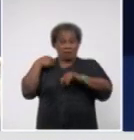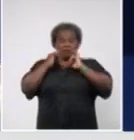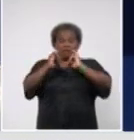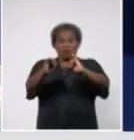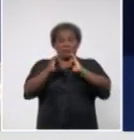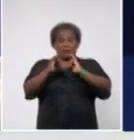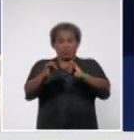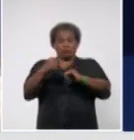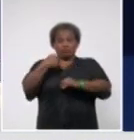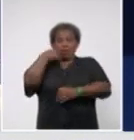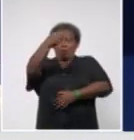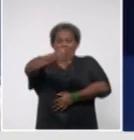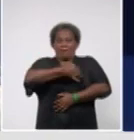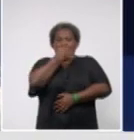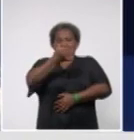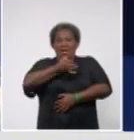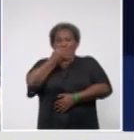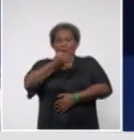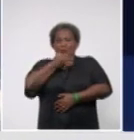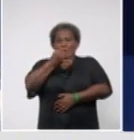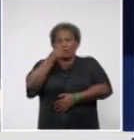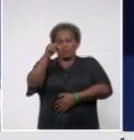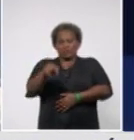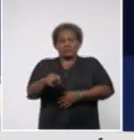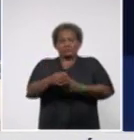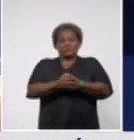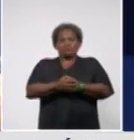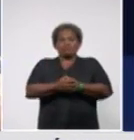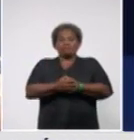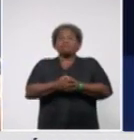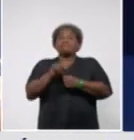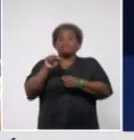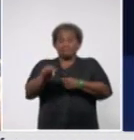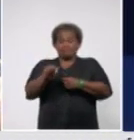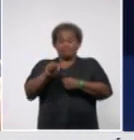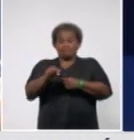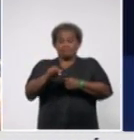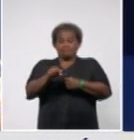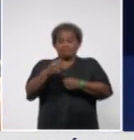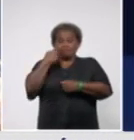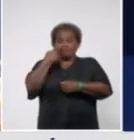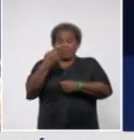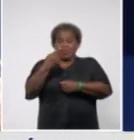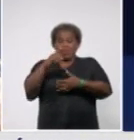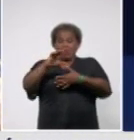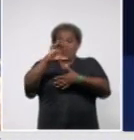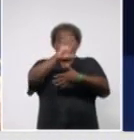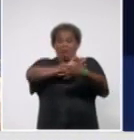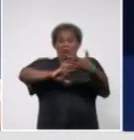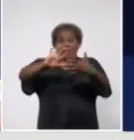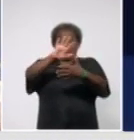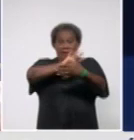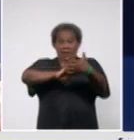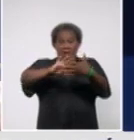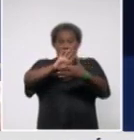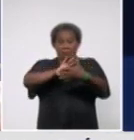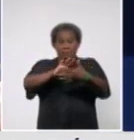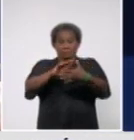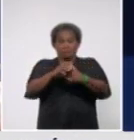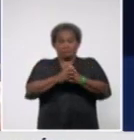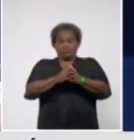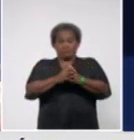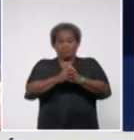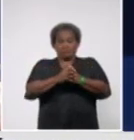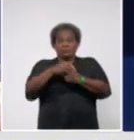From the region, among the worst affected countries worldwide are Peru, Colombia,